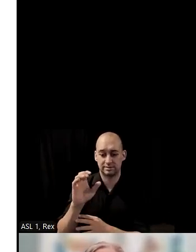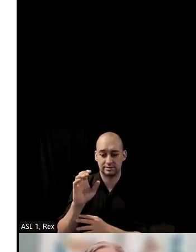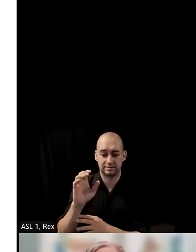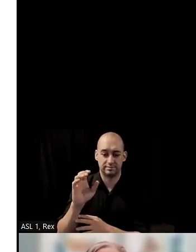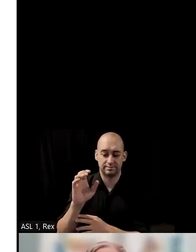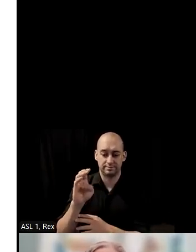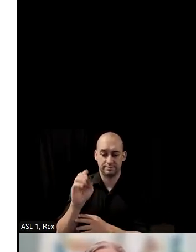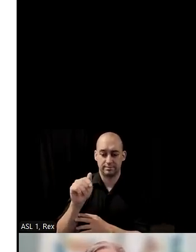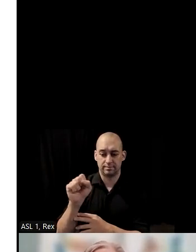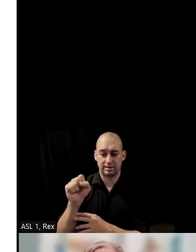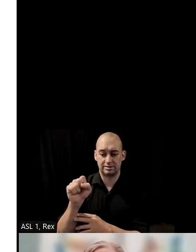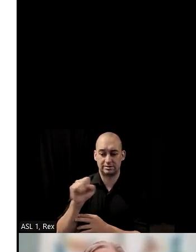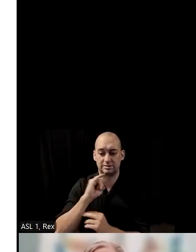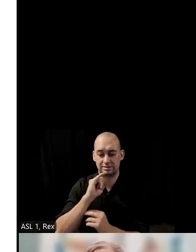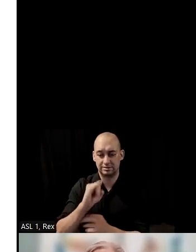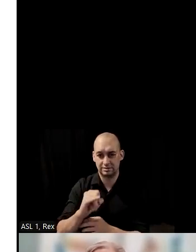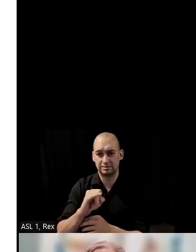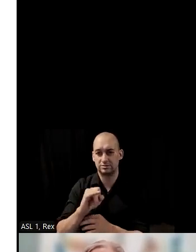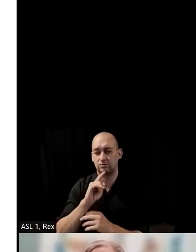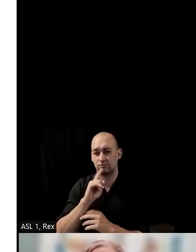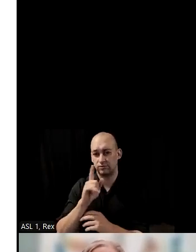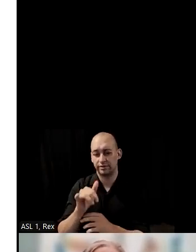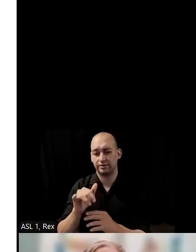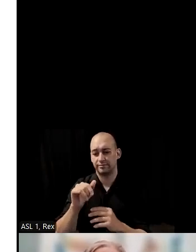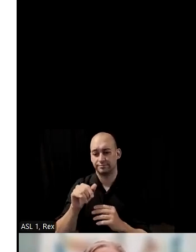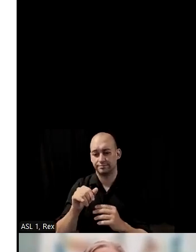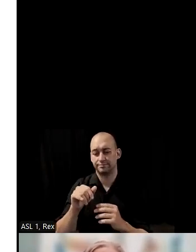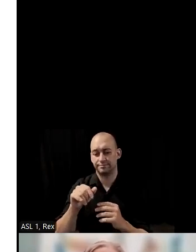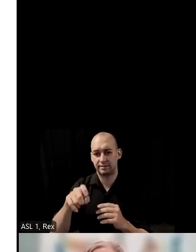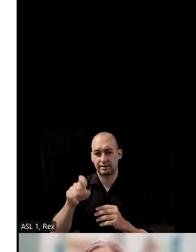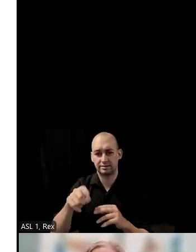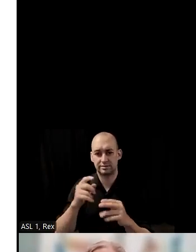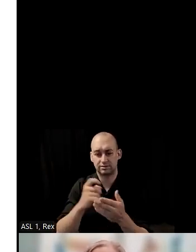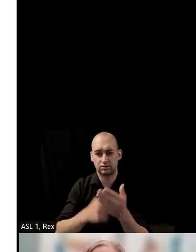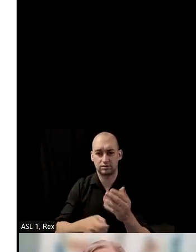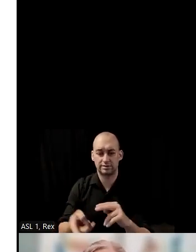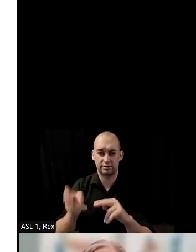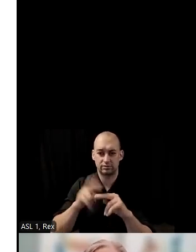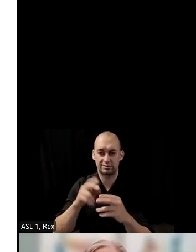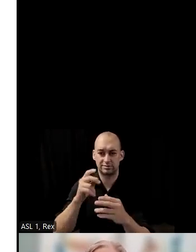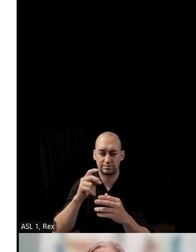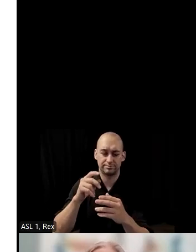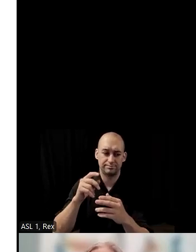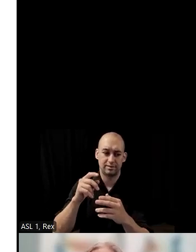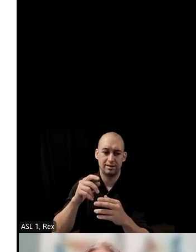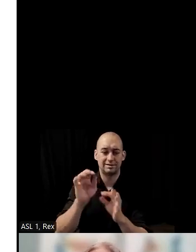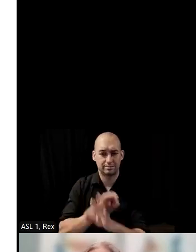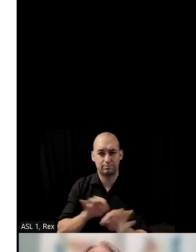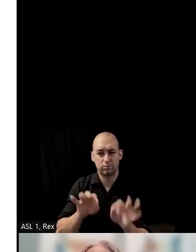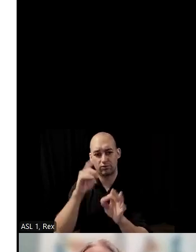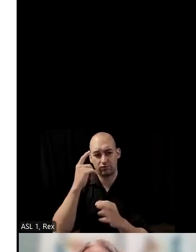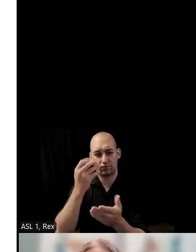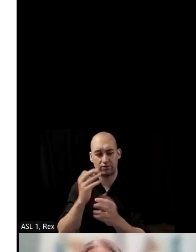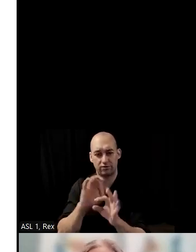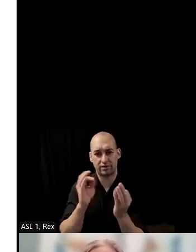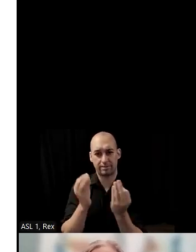in real dire need for rate increases so that these programs, which are so important for our families, remain financially